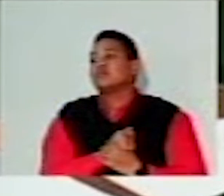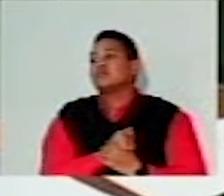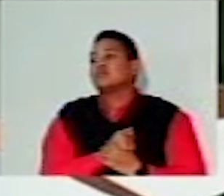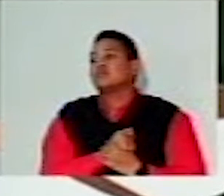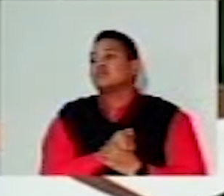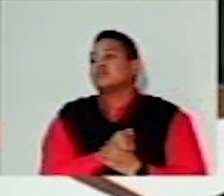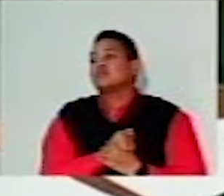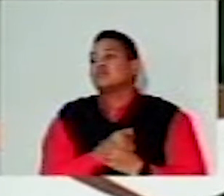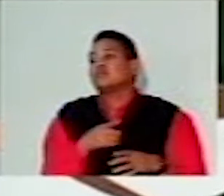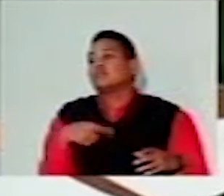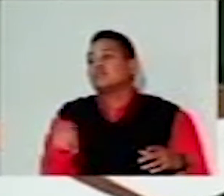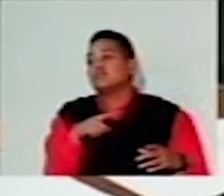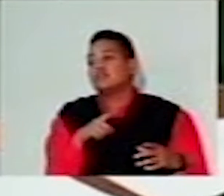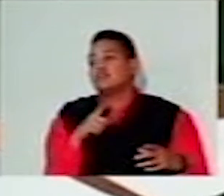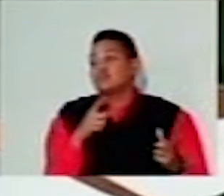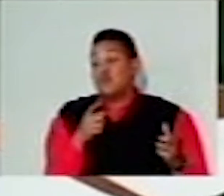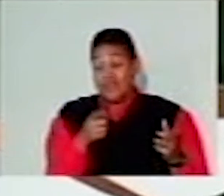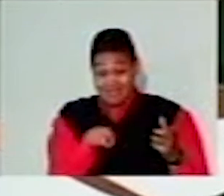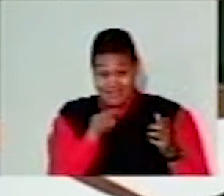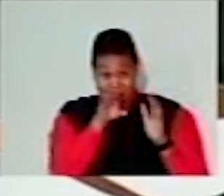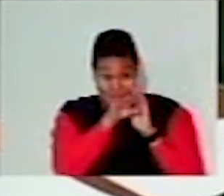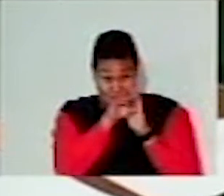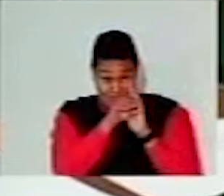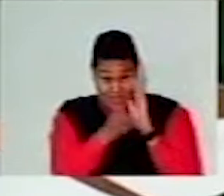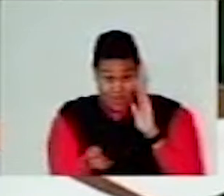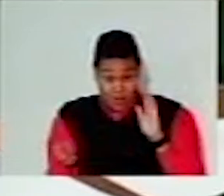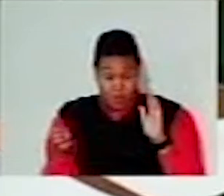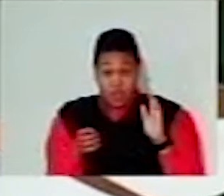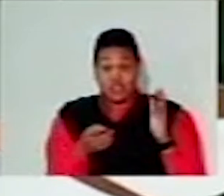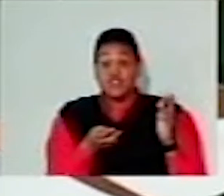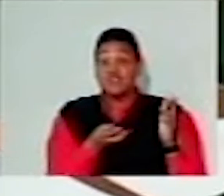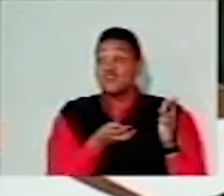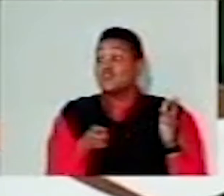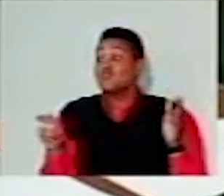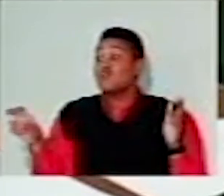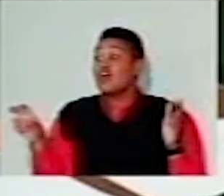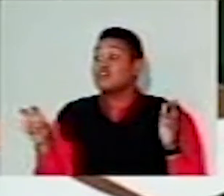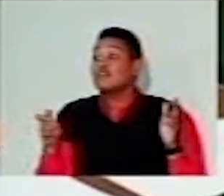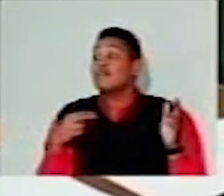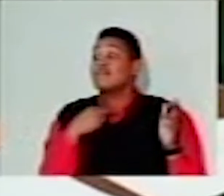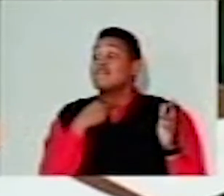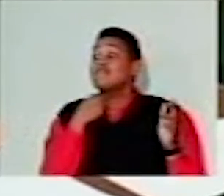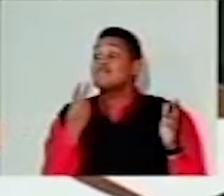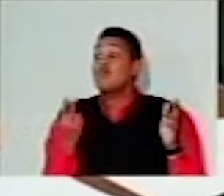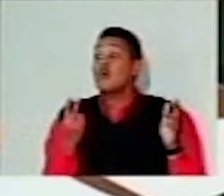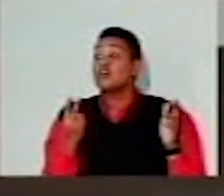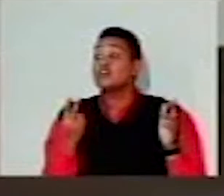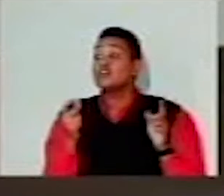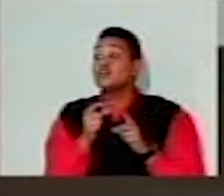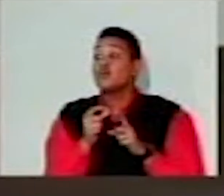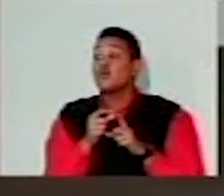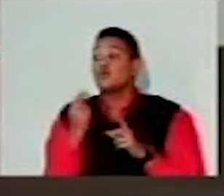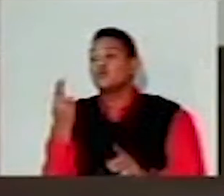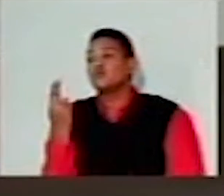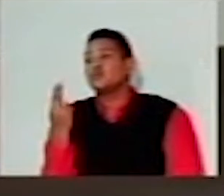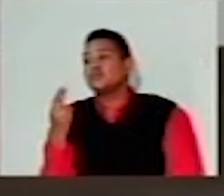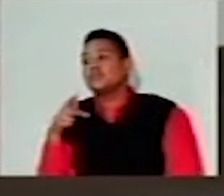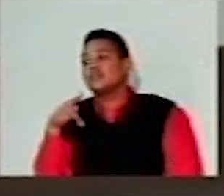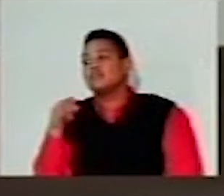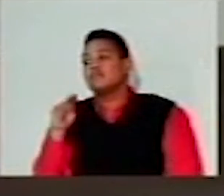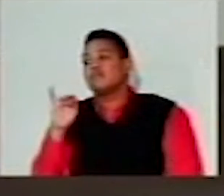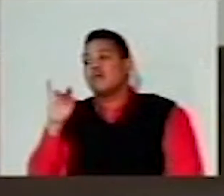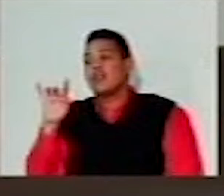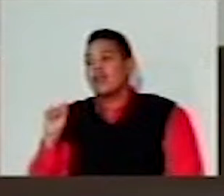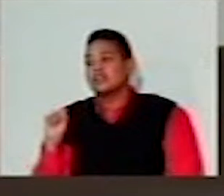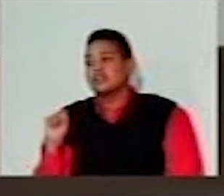immediately transfer the voice into words using phonetics, so that